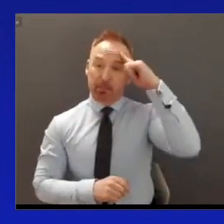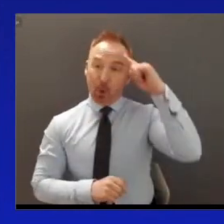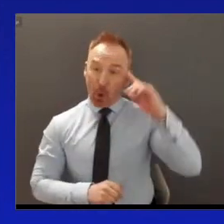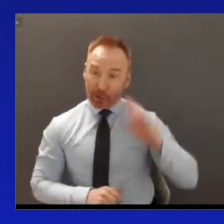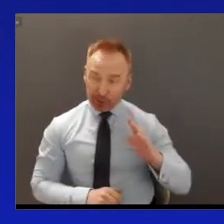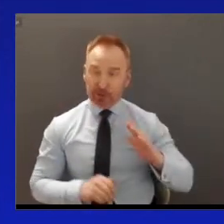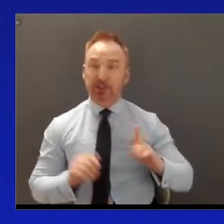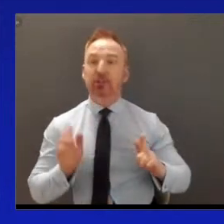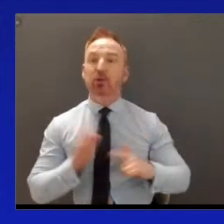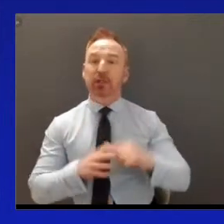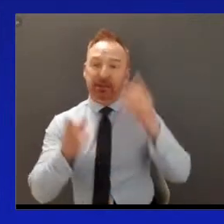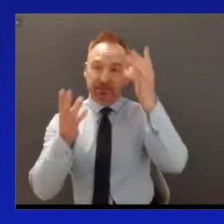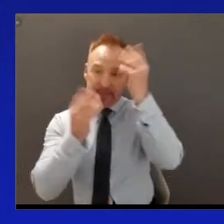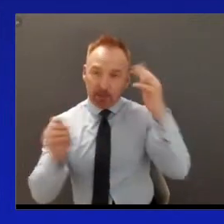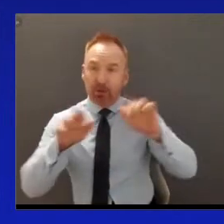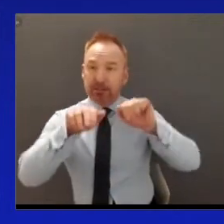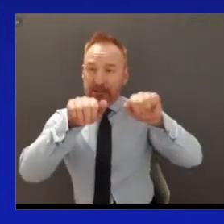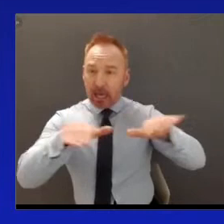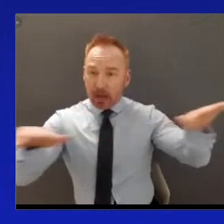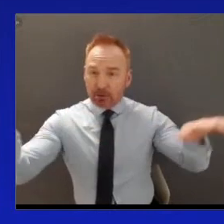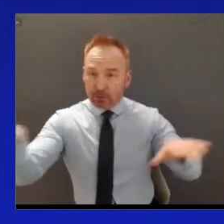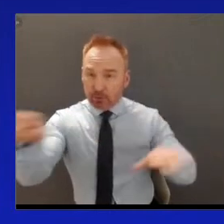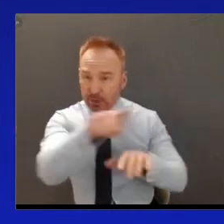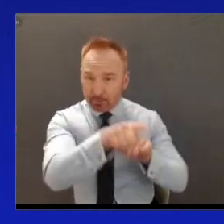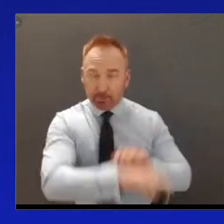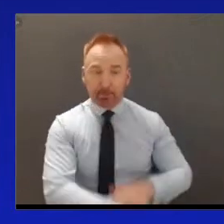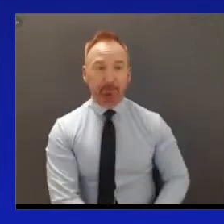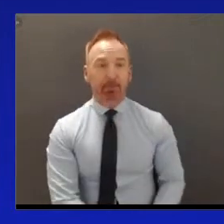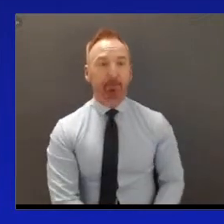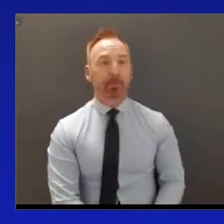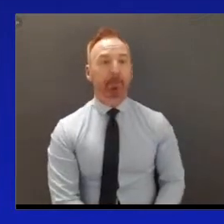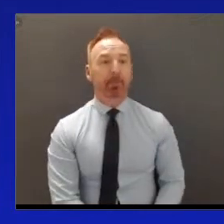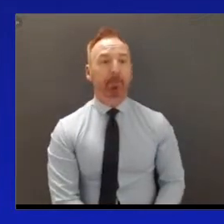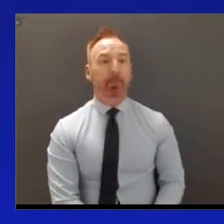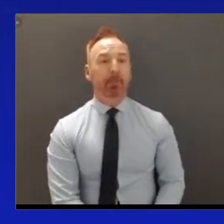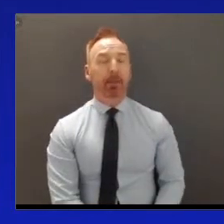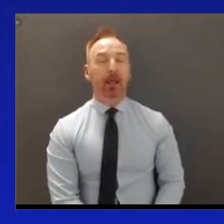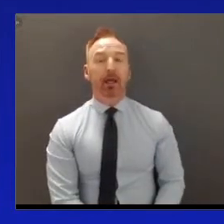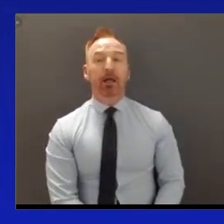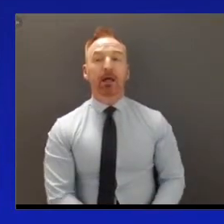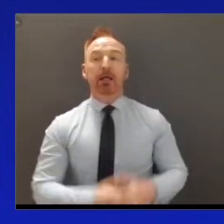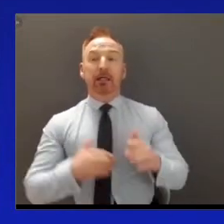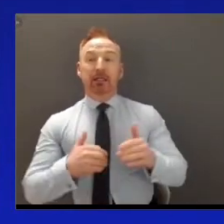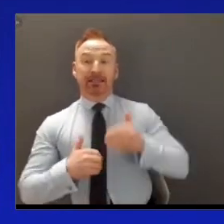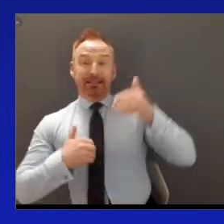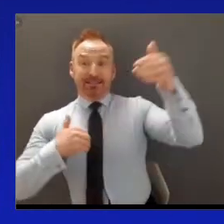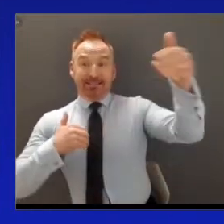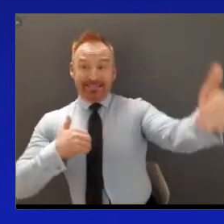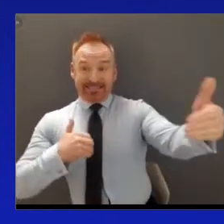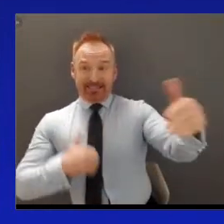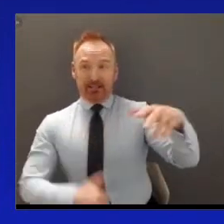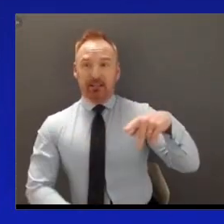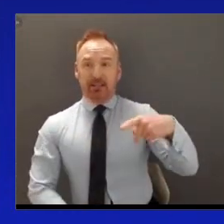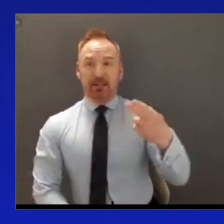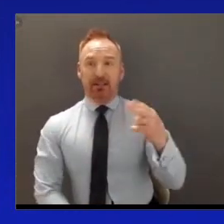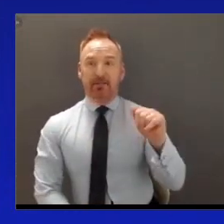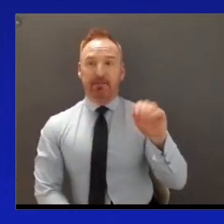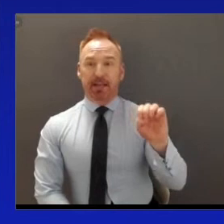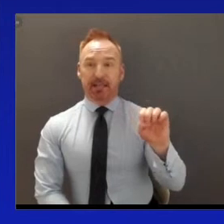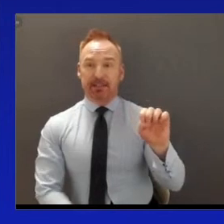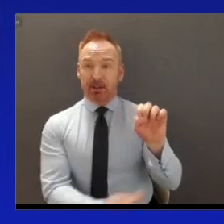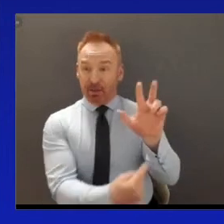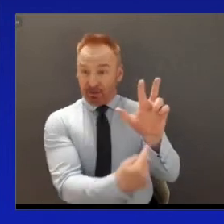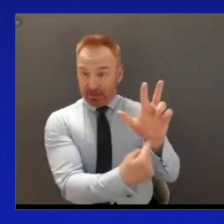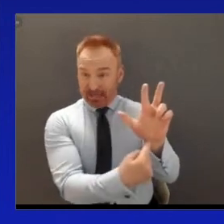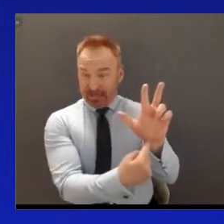Okay. I know that we said the phase 3 is going to hit the bulk of the people in Ottawa to get them